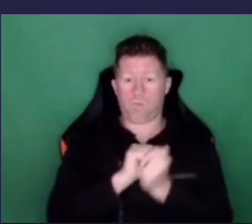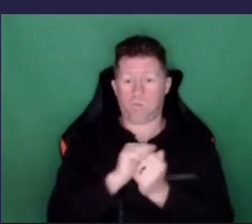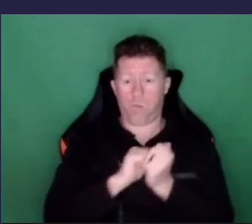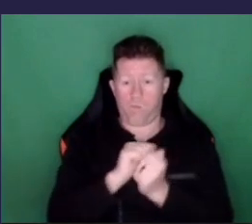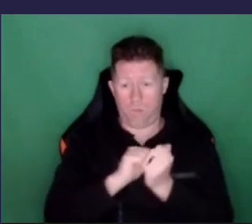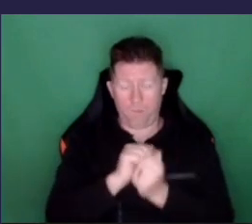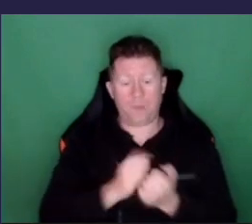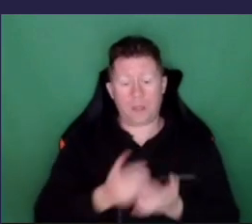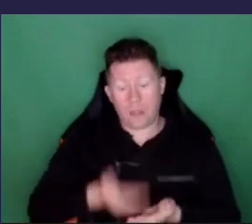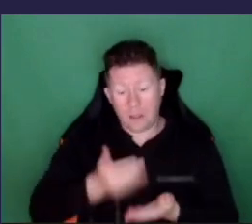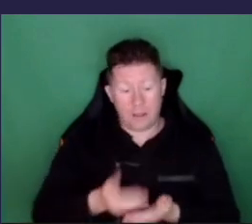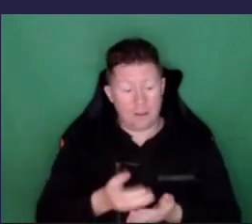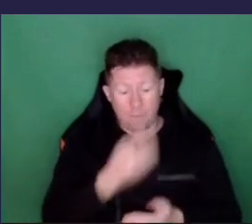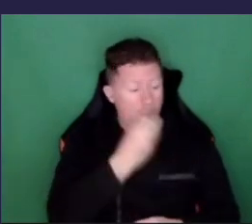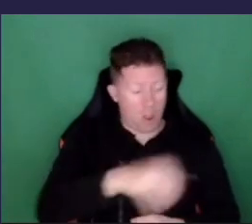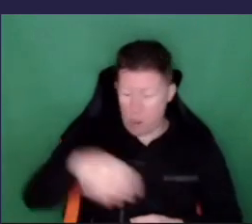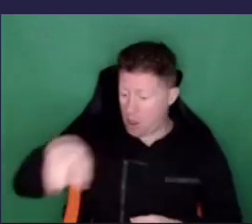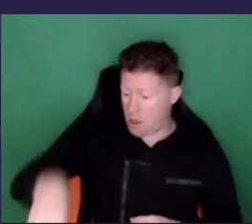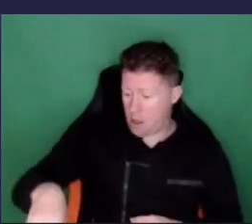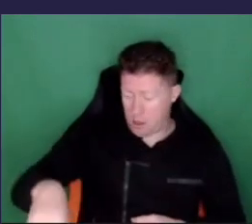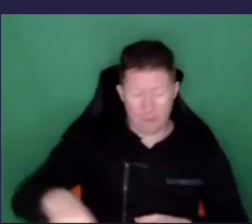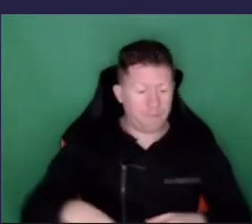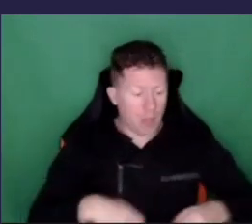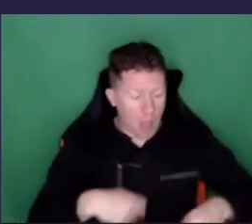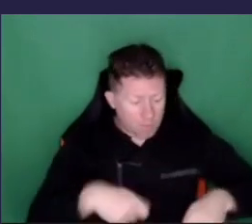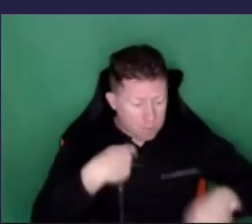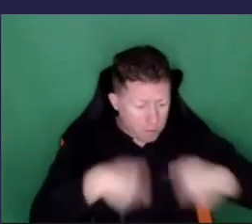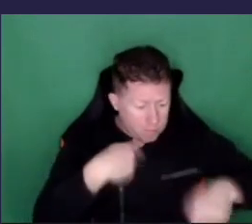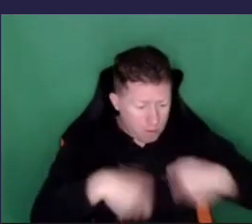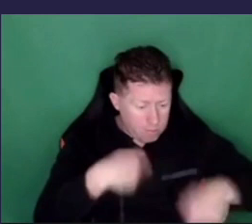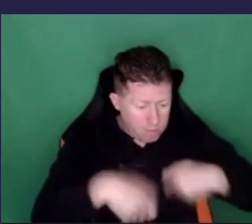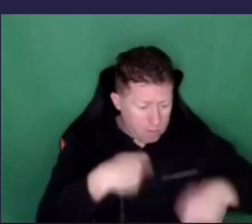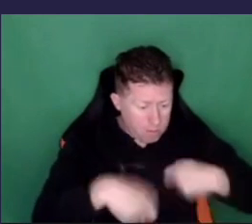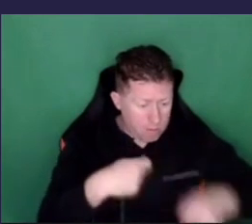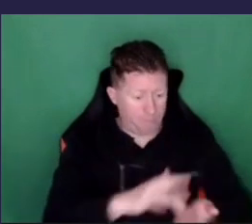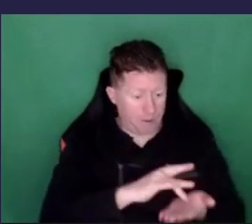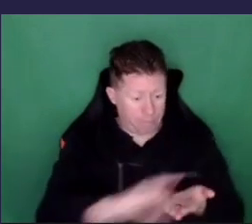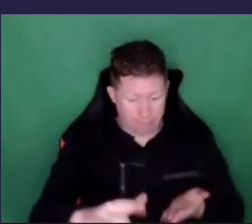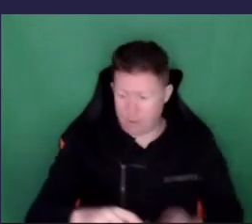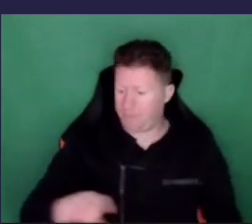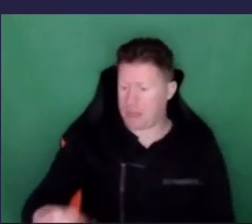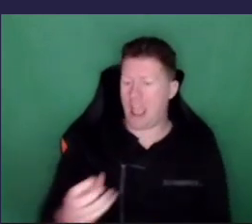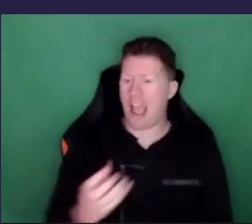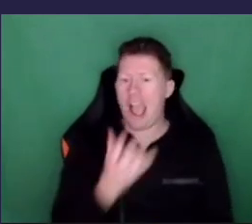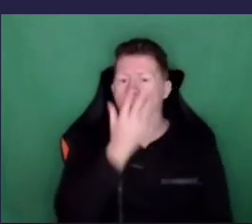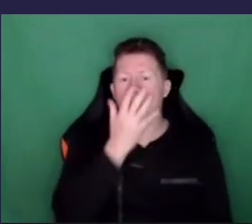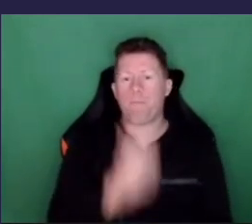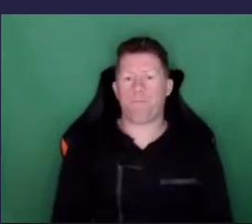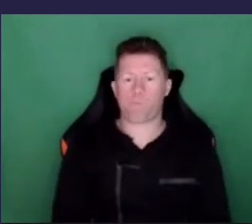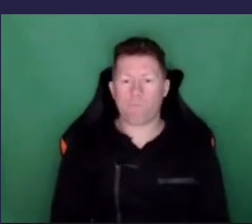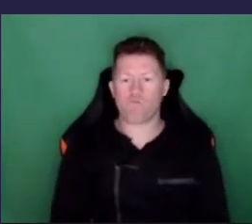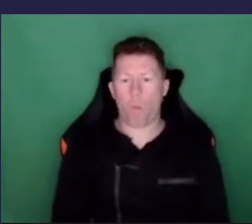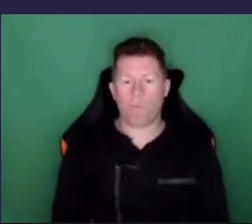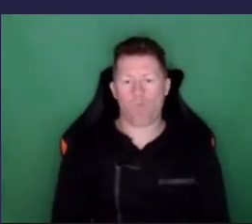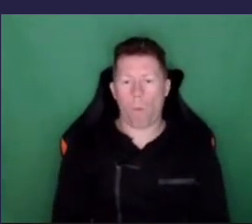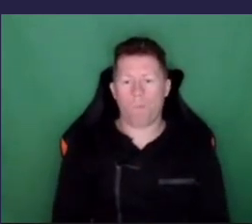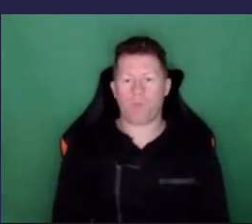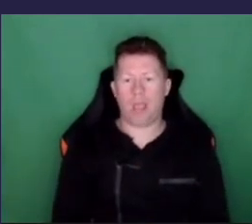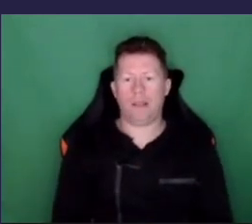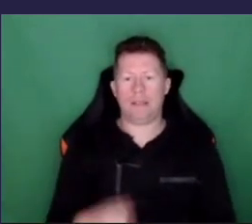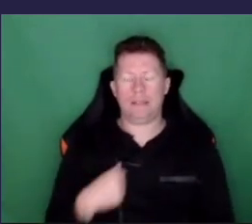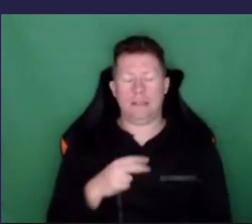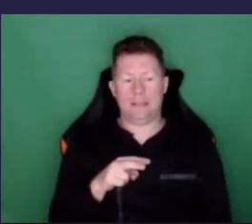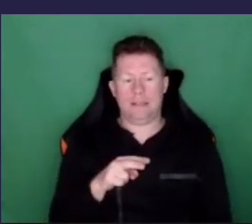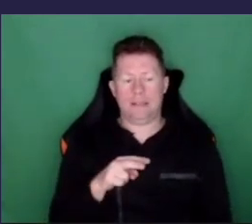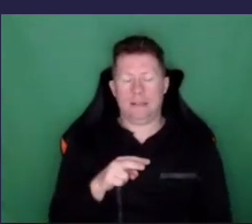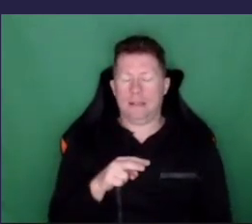plate, eat her meal, and then stick that wad of gum back in her mouth. And I have to say, I died 1,000 deaths every time she did